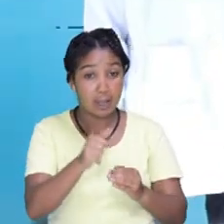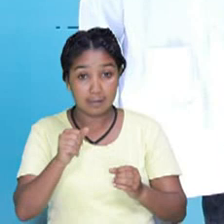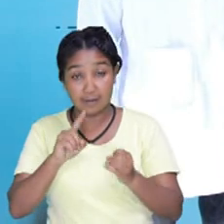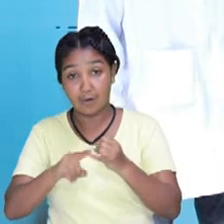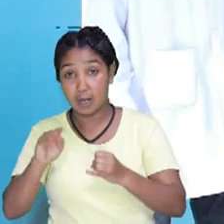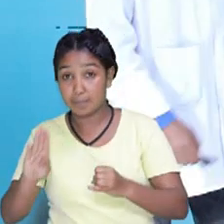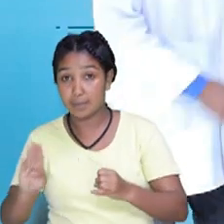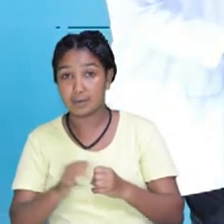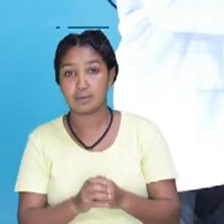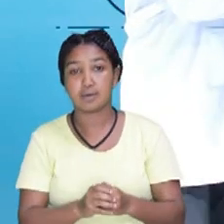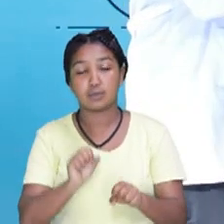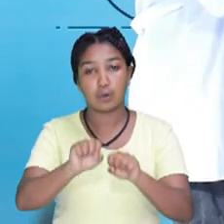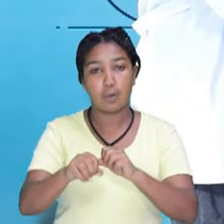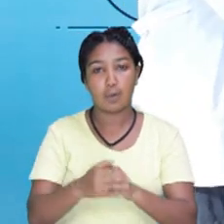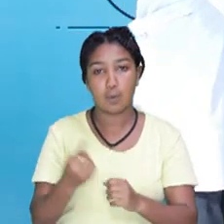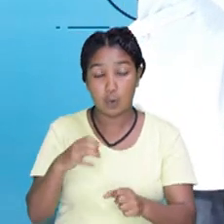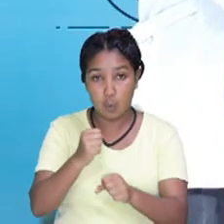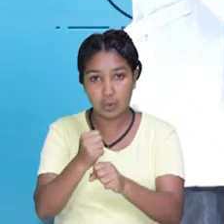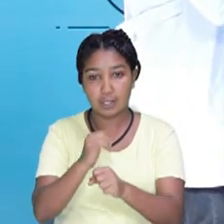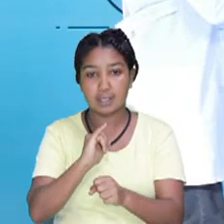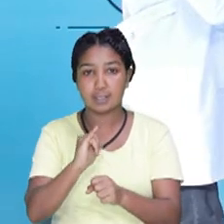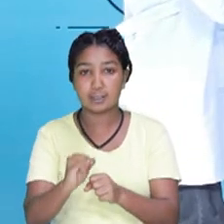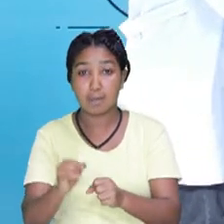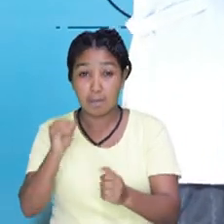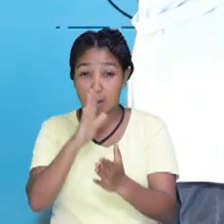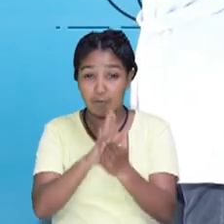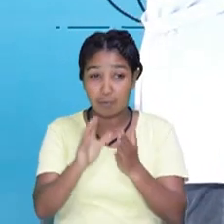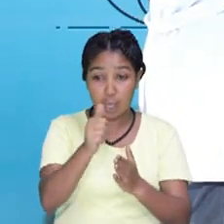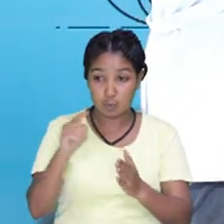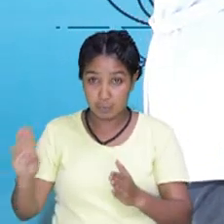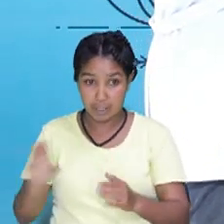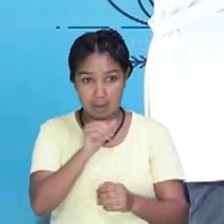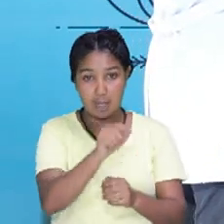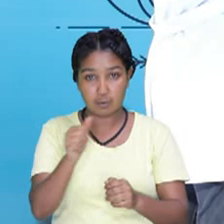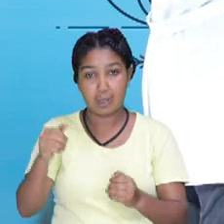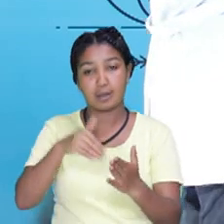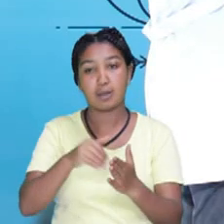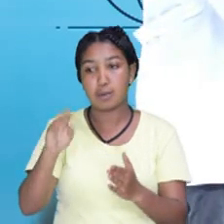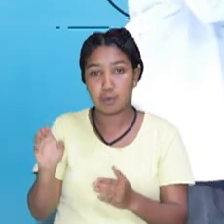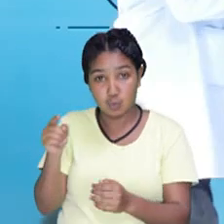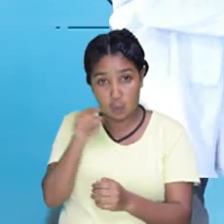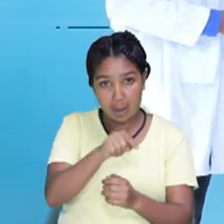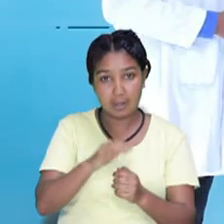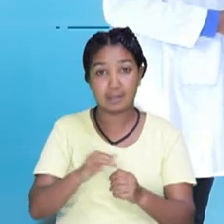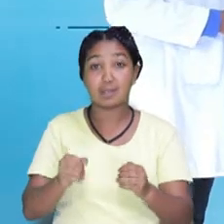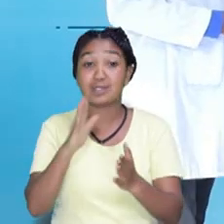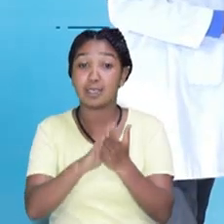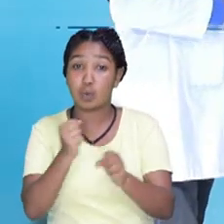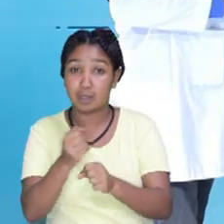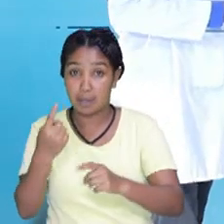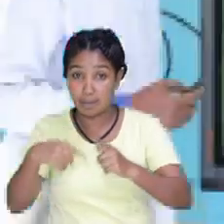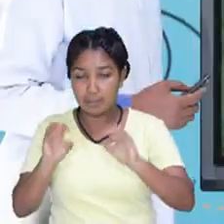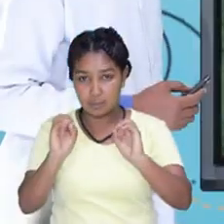and final point B. So when work is performed from A to B and again from B to A, the net work